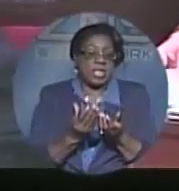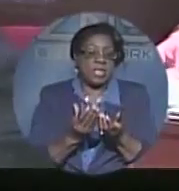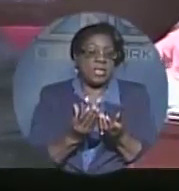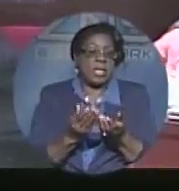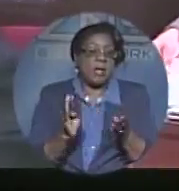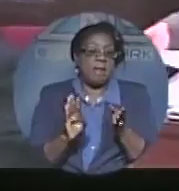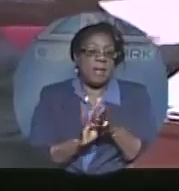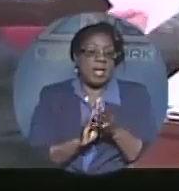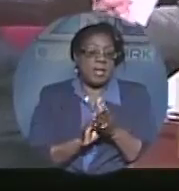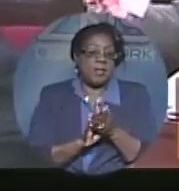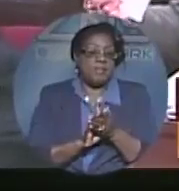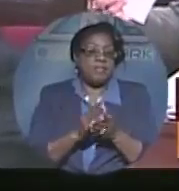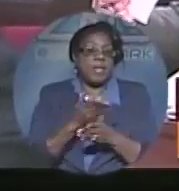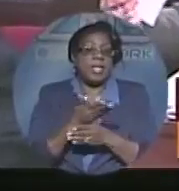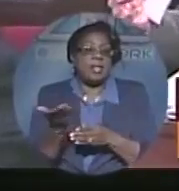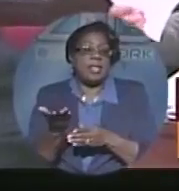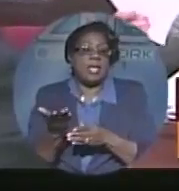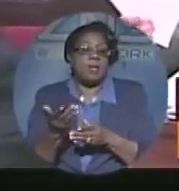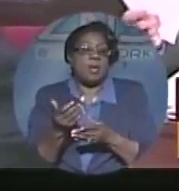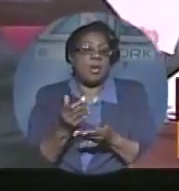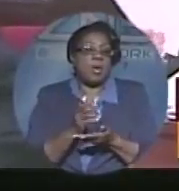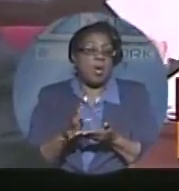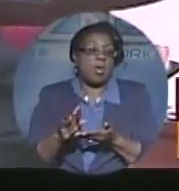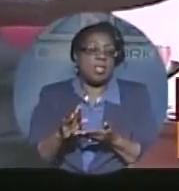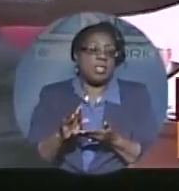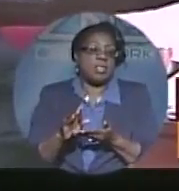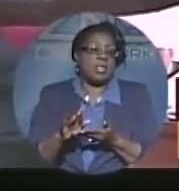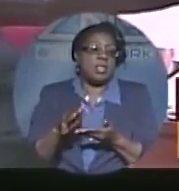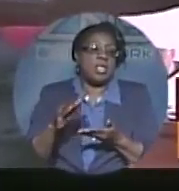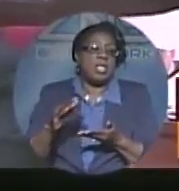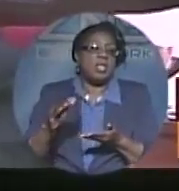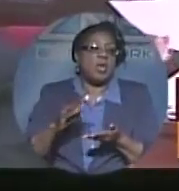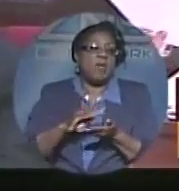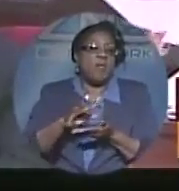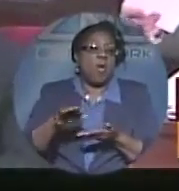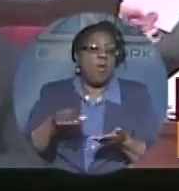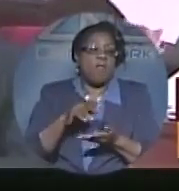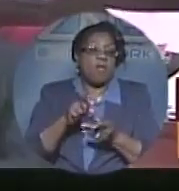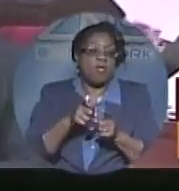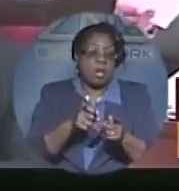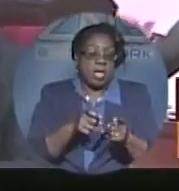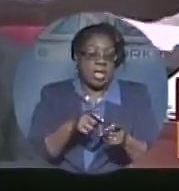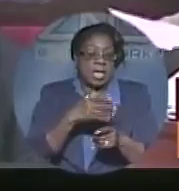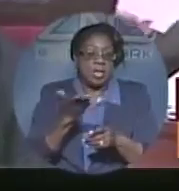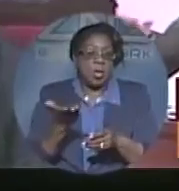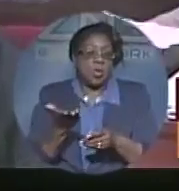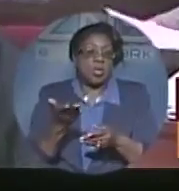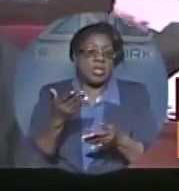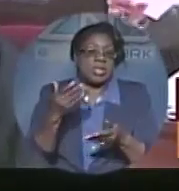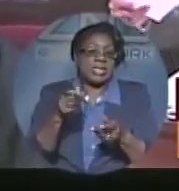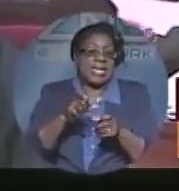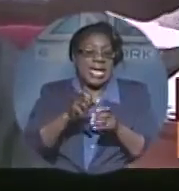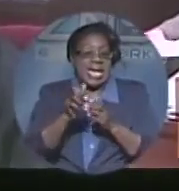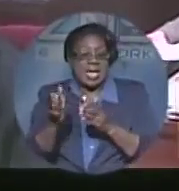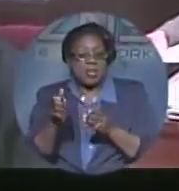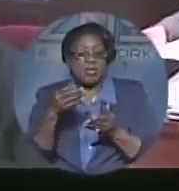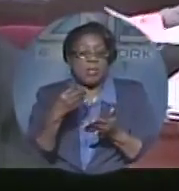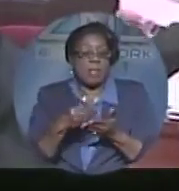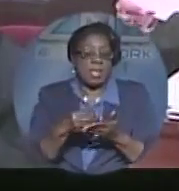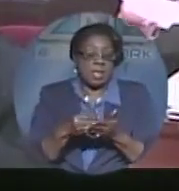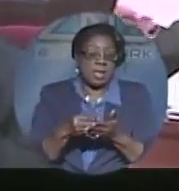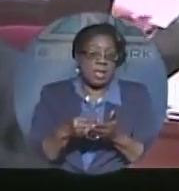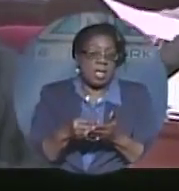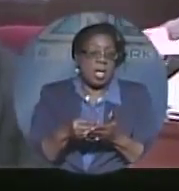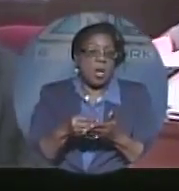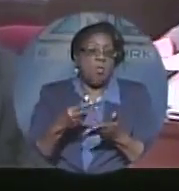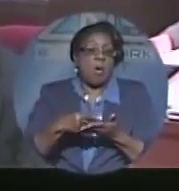There were cost overruns, which is stated in the letter, and those cost overruns